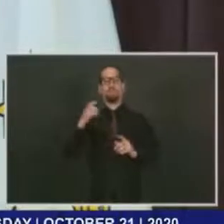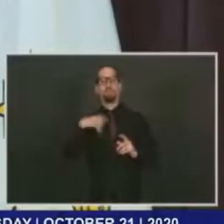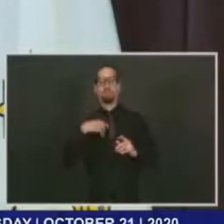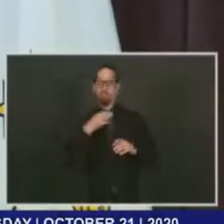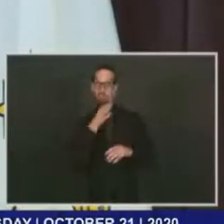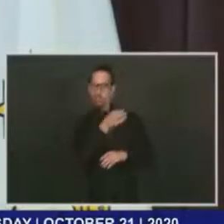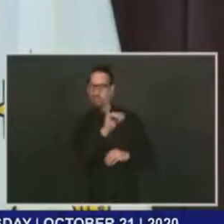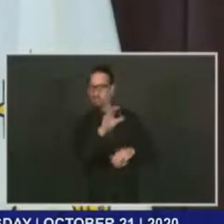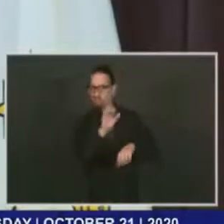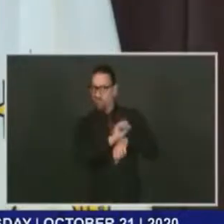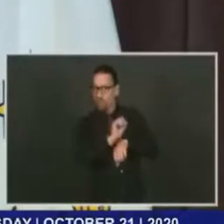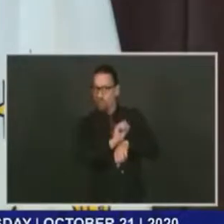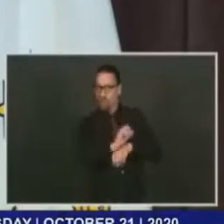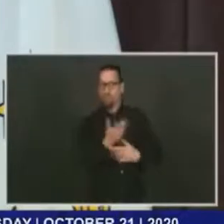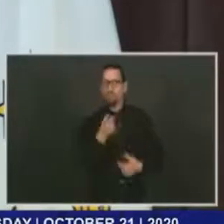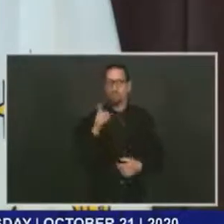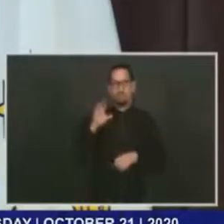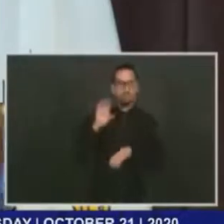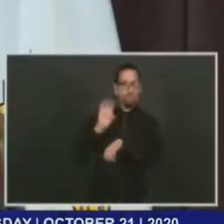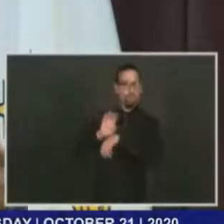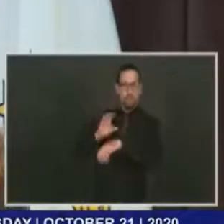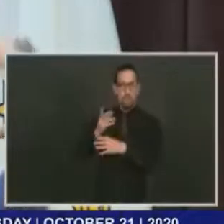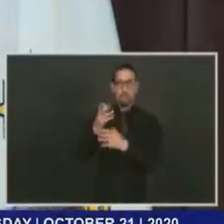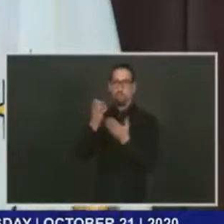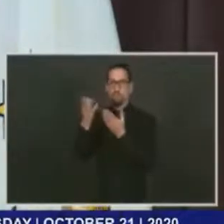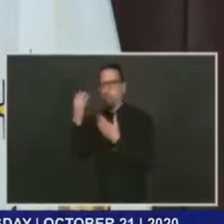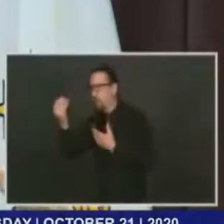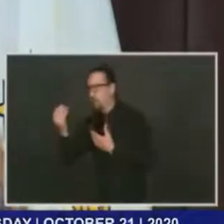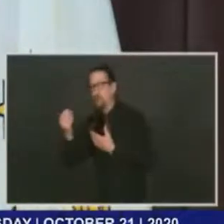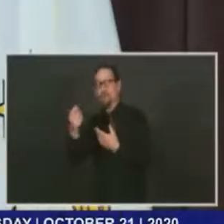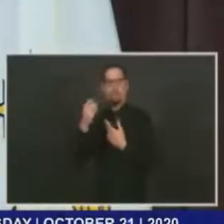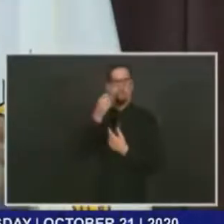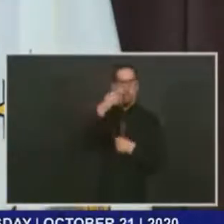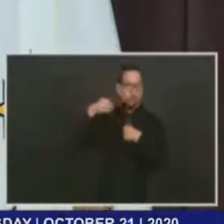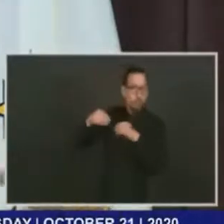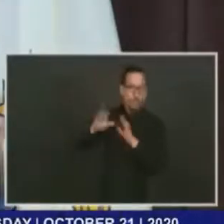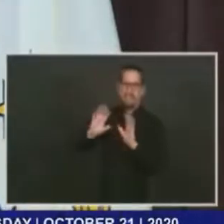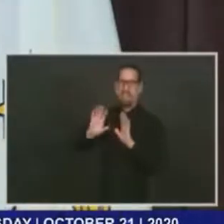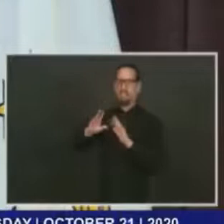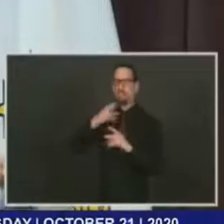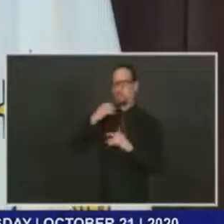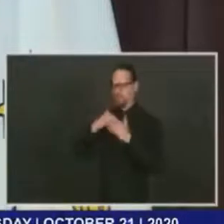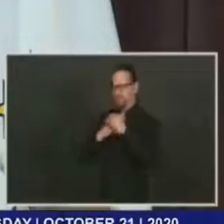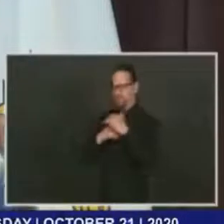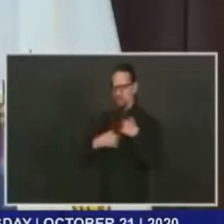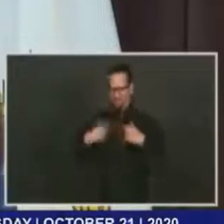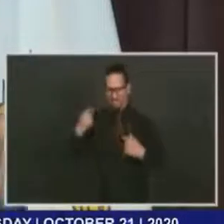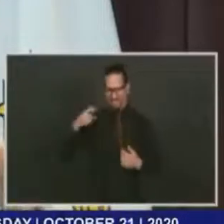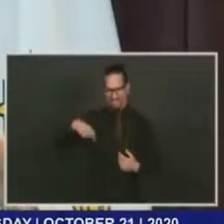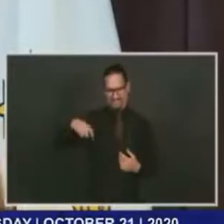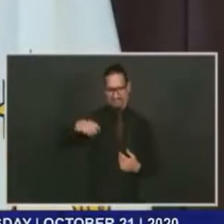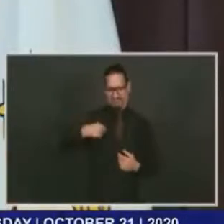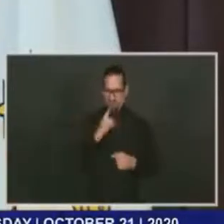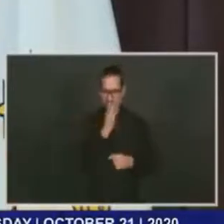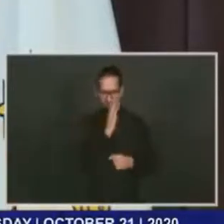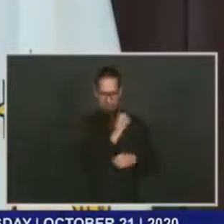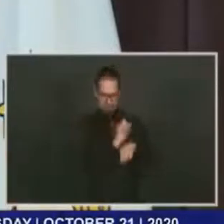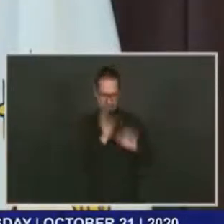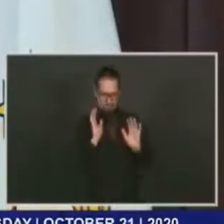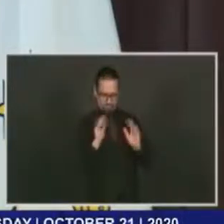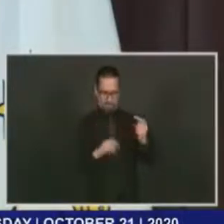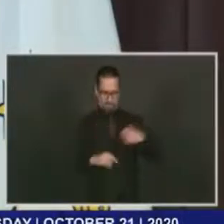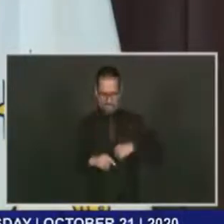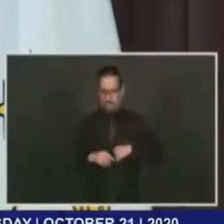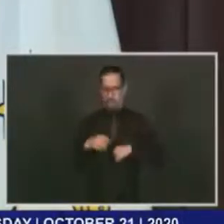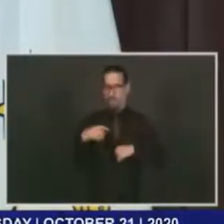structured. Focus on going to the store. In our store and retail settings, they're structured, there's distance, you're wearing a mask.